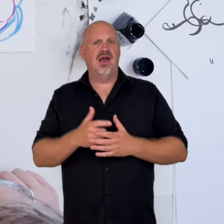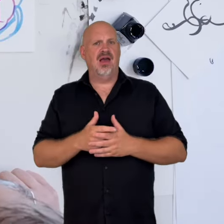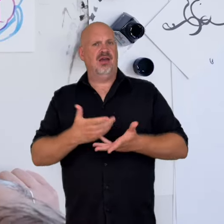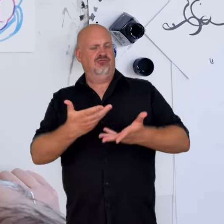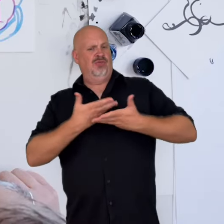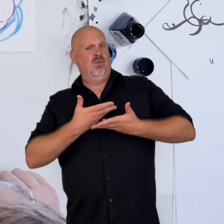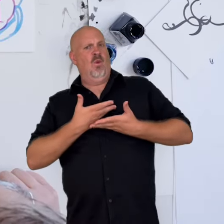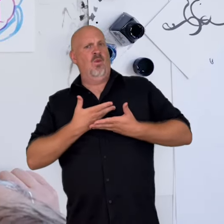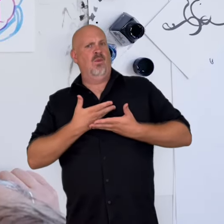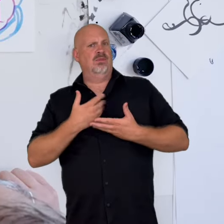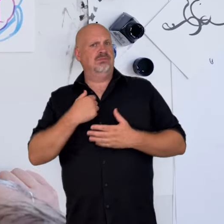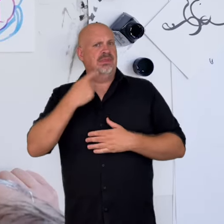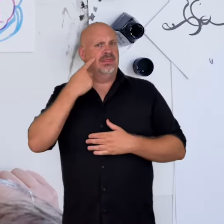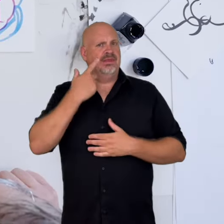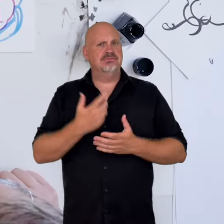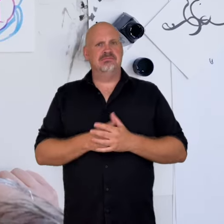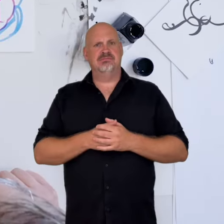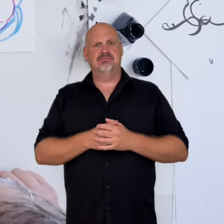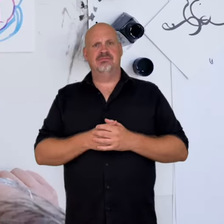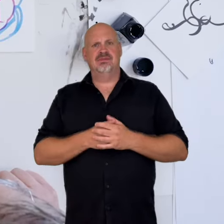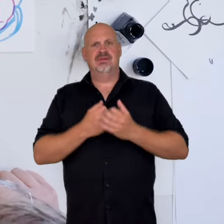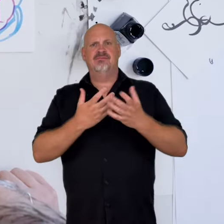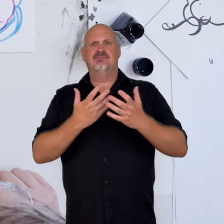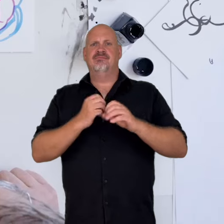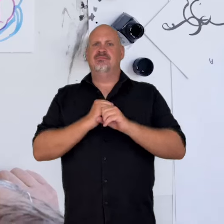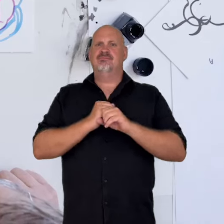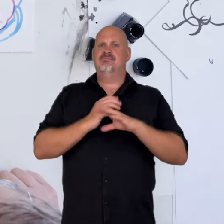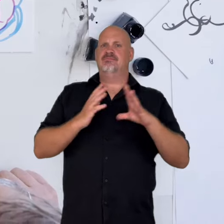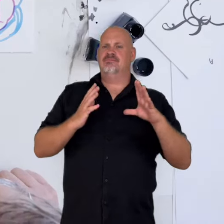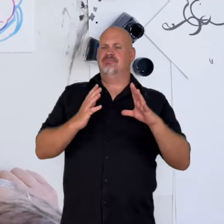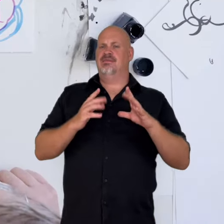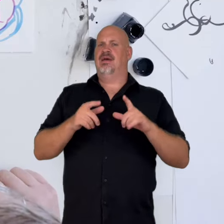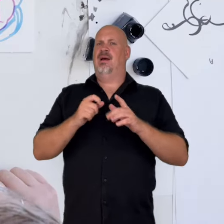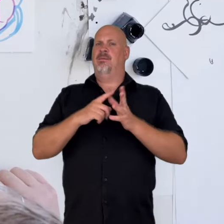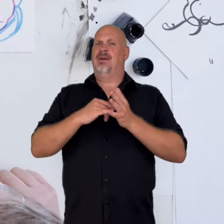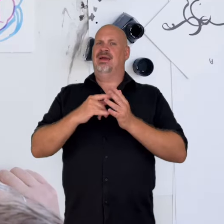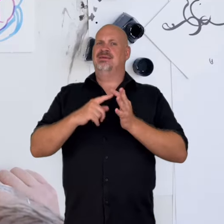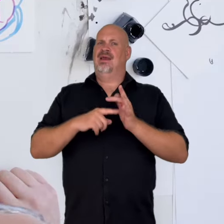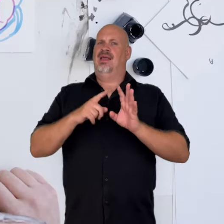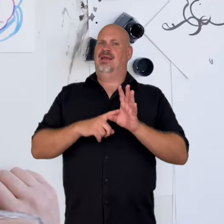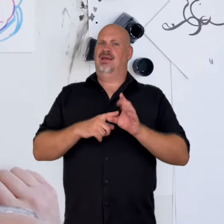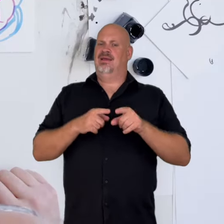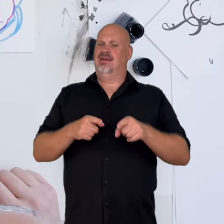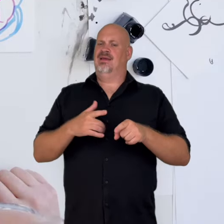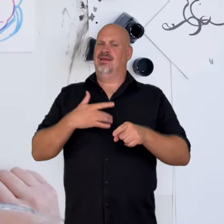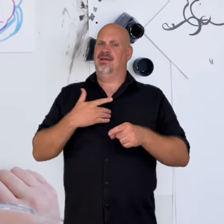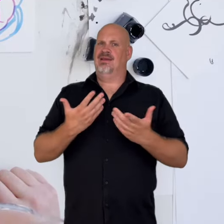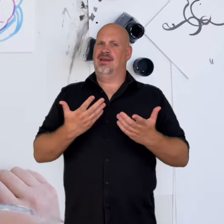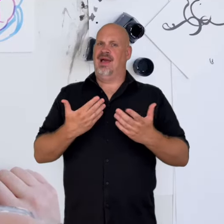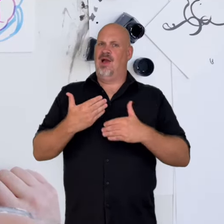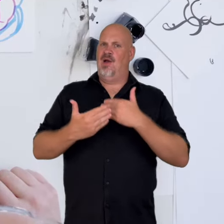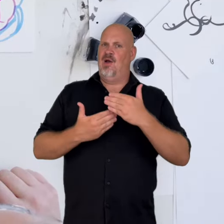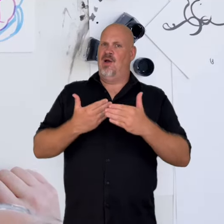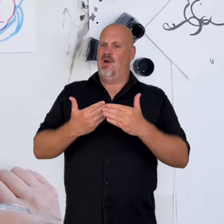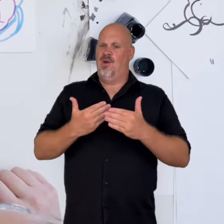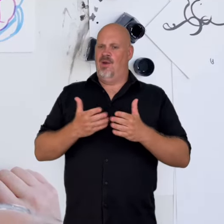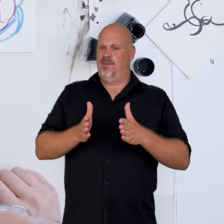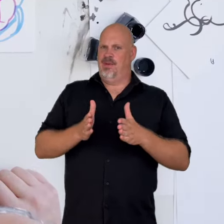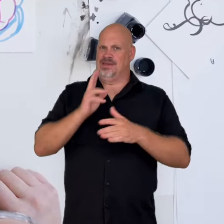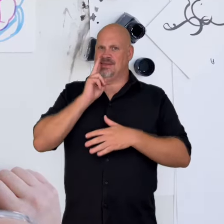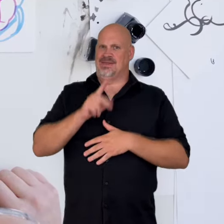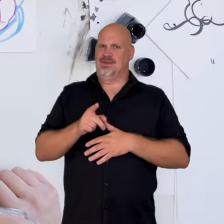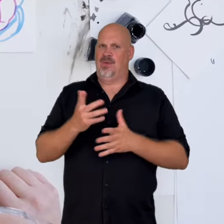And a really, really interesting exercise with this, I think, is for people to be able to explore